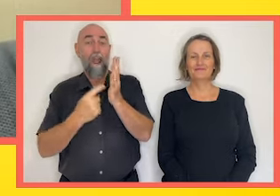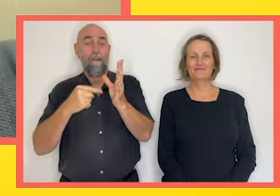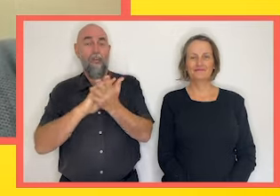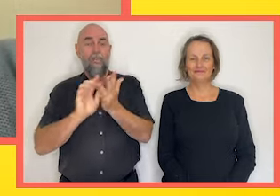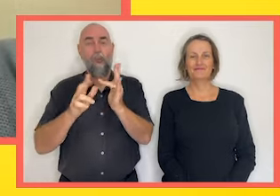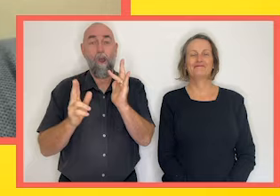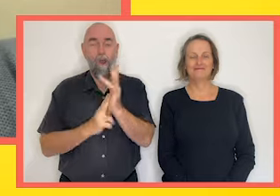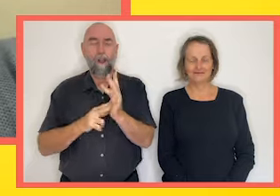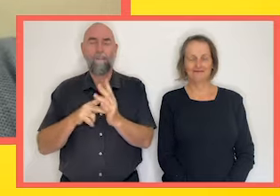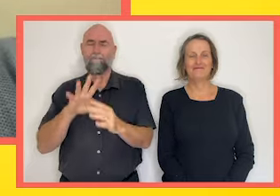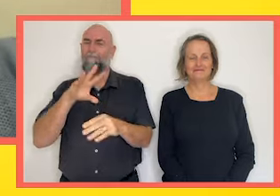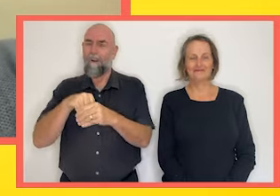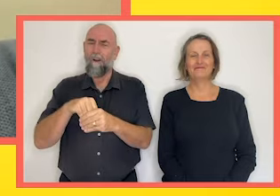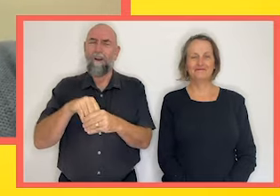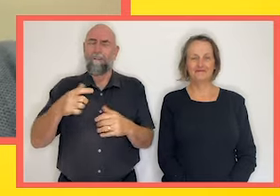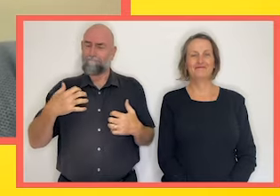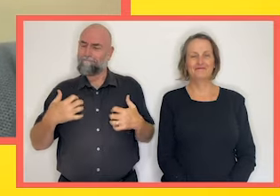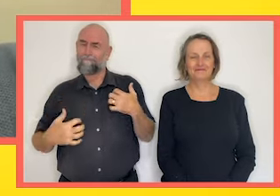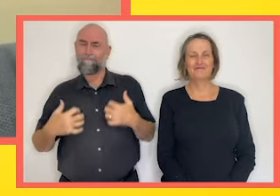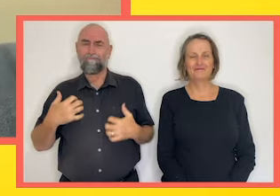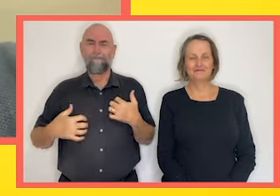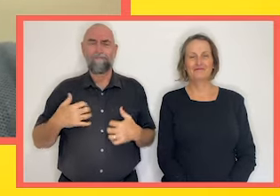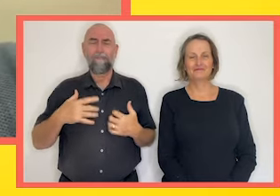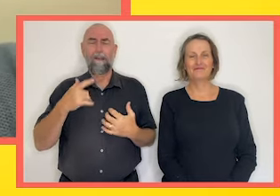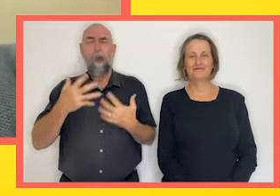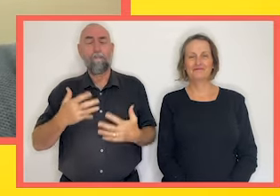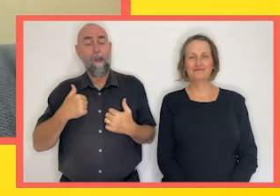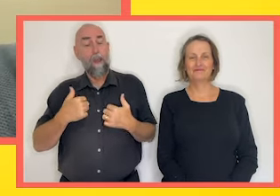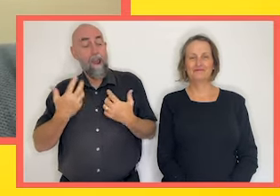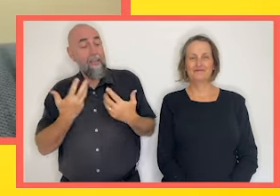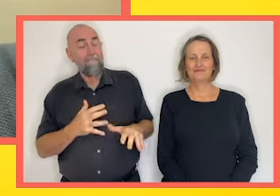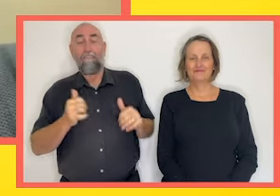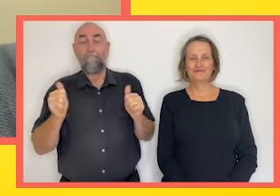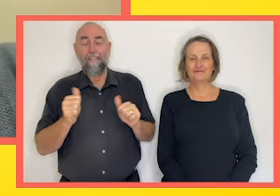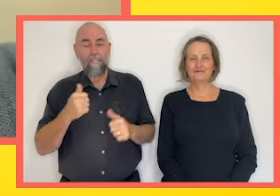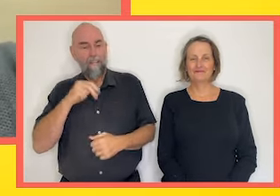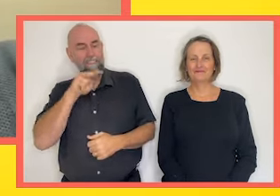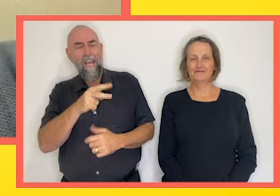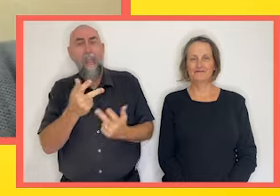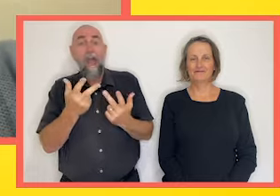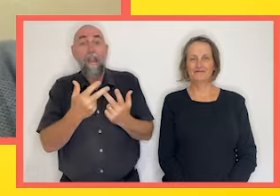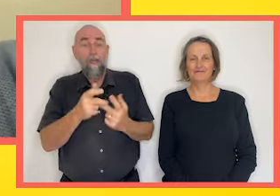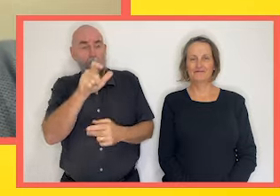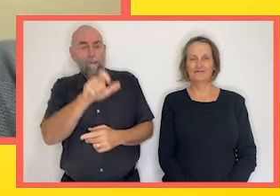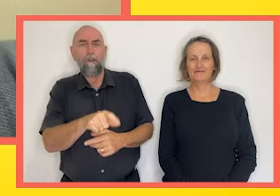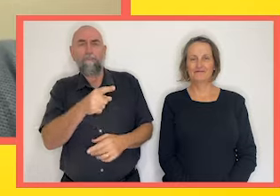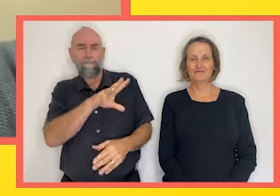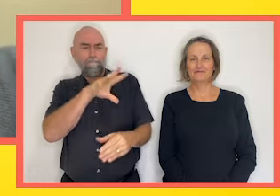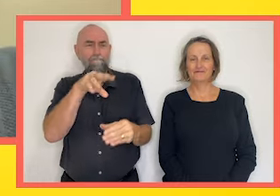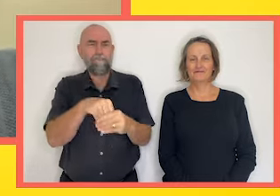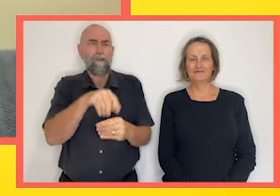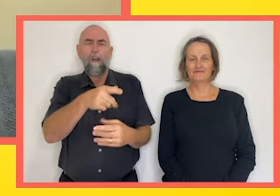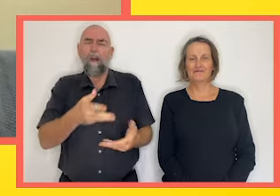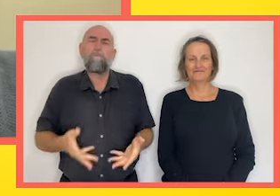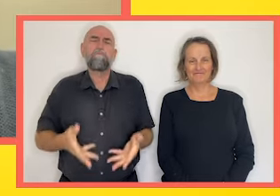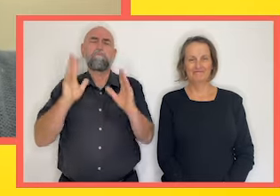majors. It's a really exciting thing when you leave a sport that you get to see an athlete just pick up that baton and charge forward